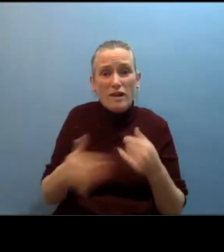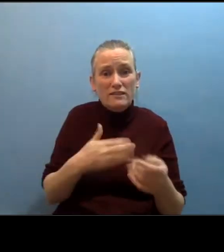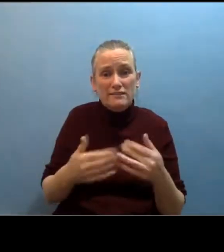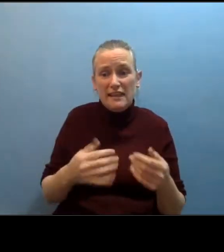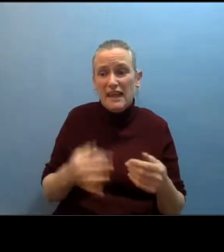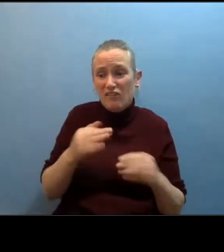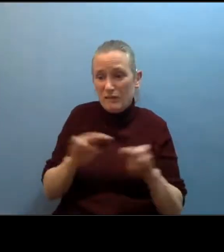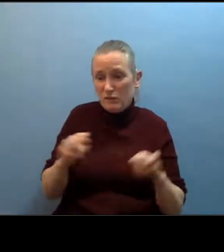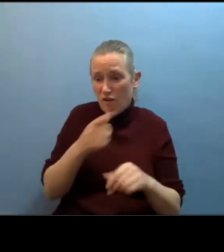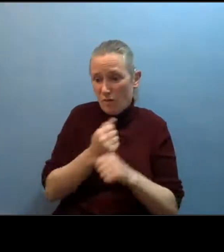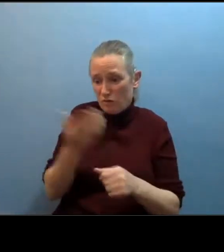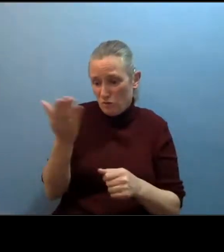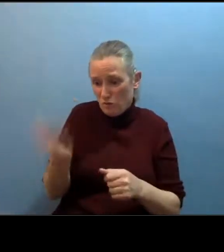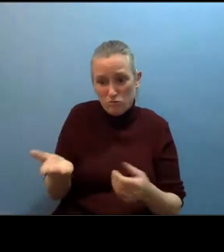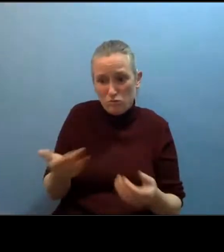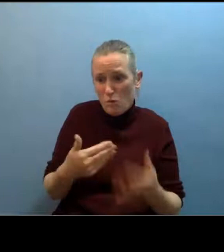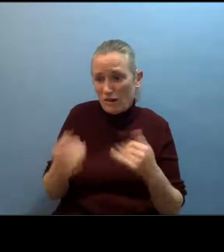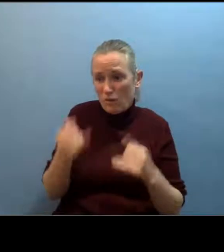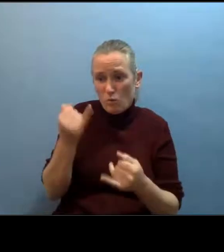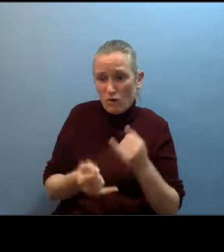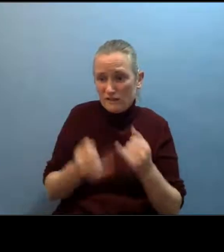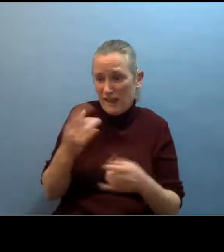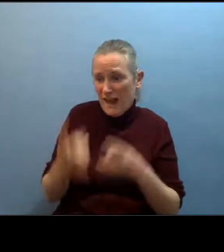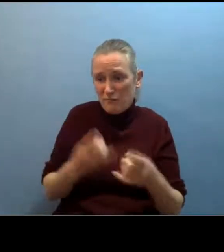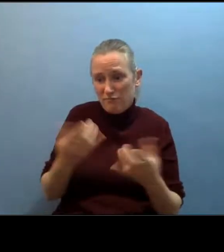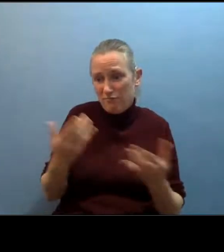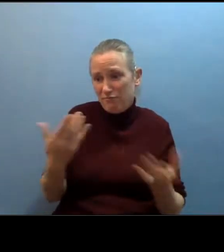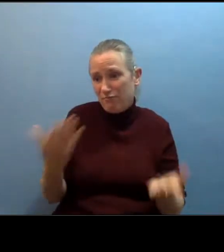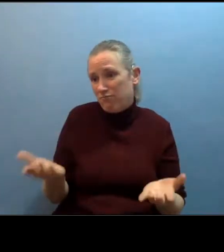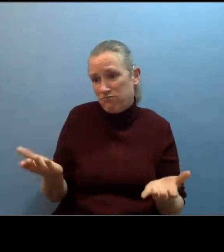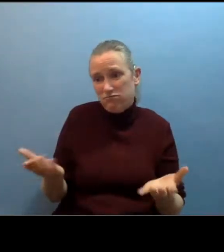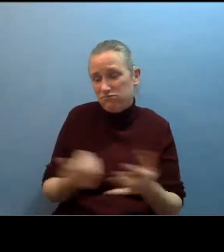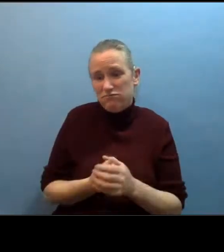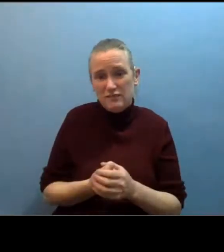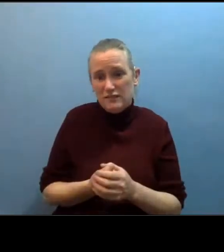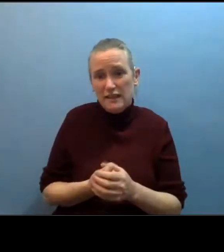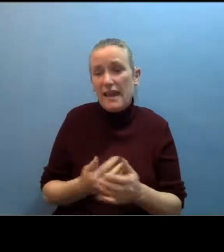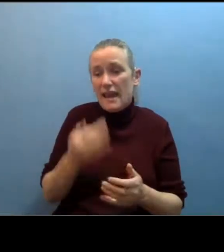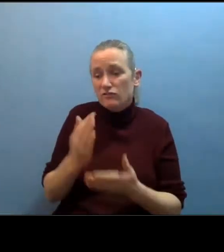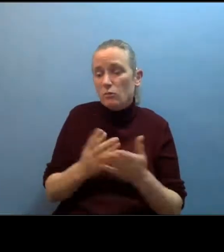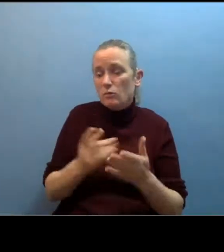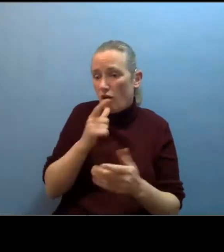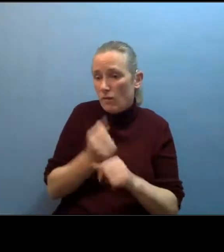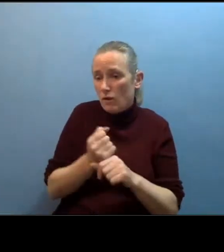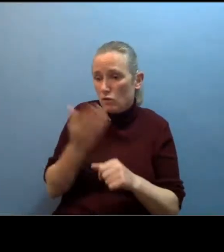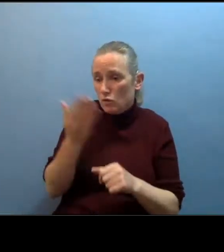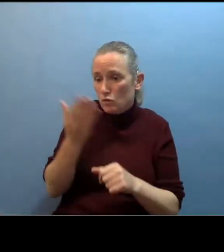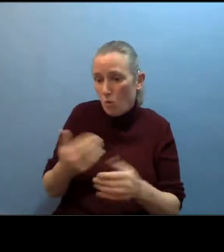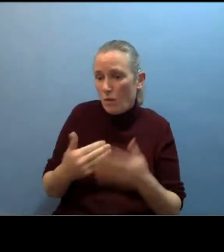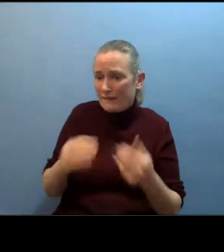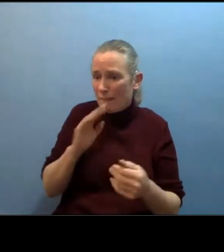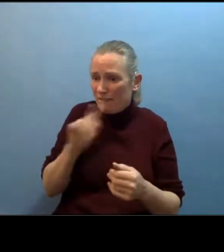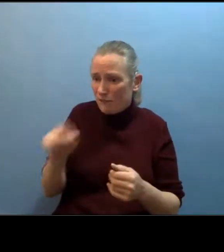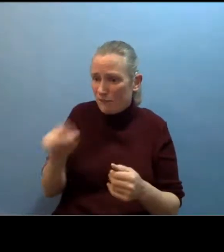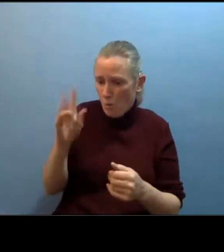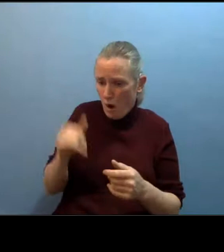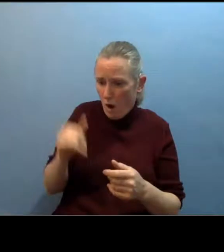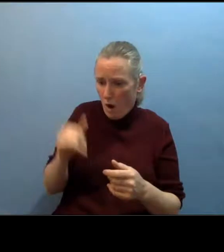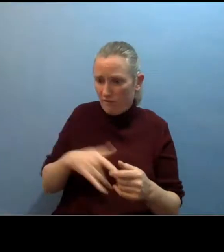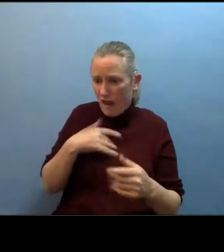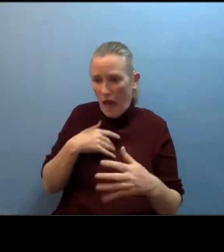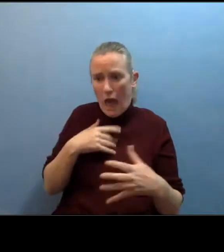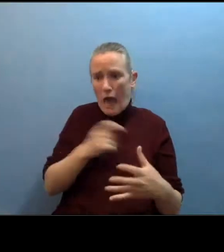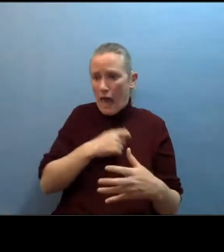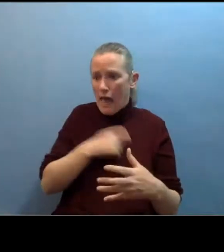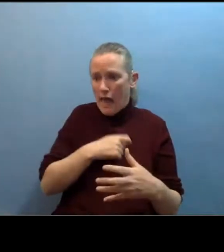can happen? What is it that somebody talking about you, what does that mean for you? Why does that make a difference to you?